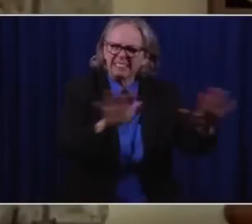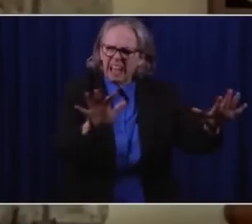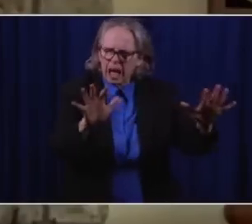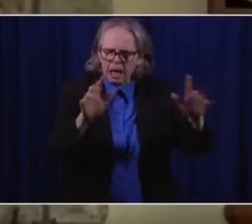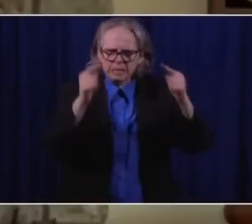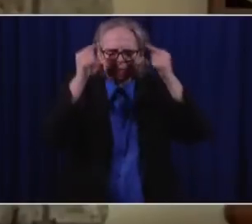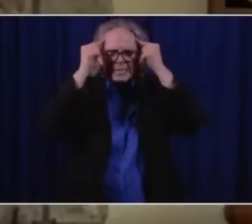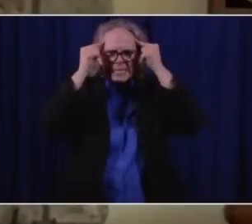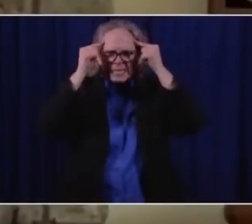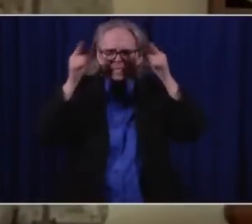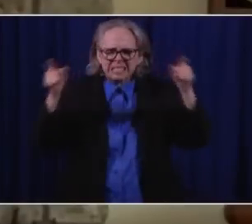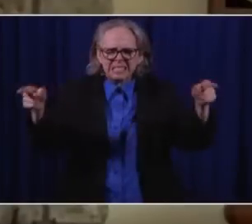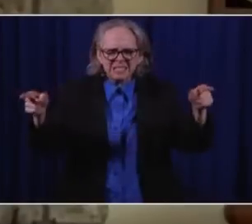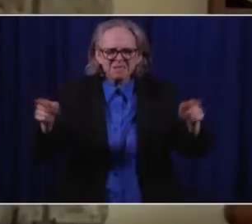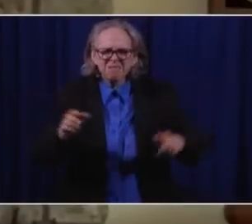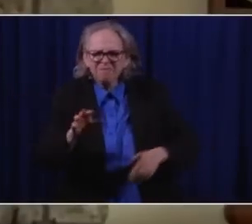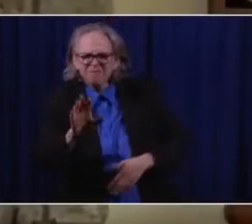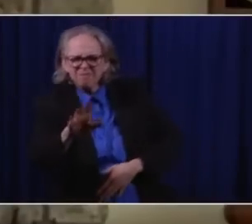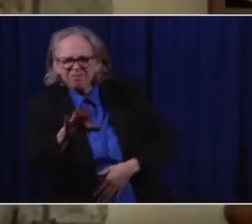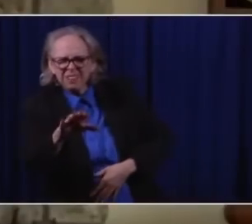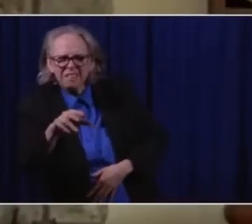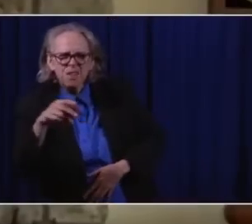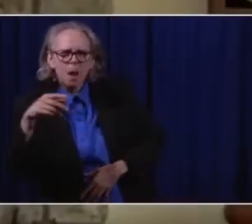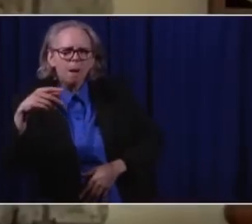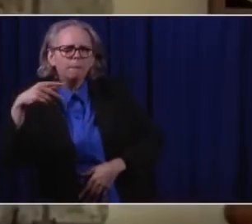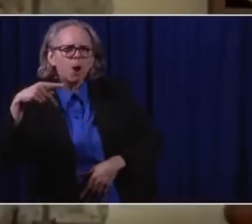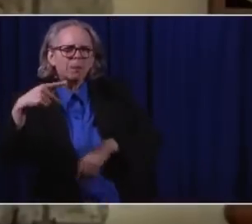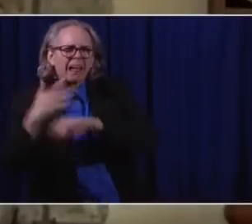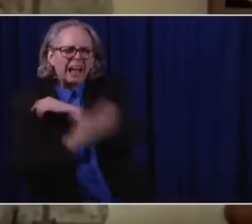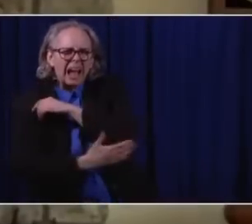of the purple counties, can you address that?